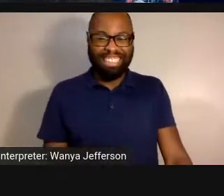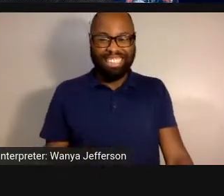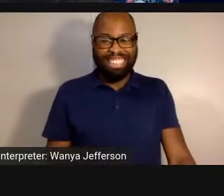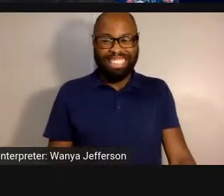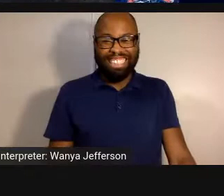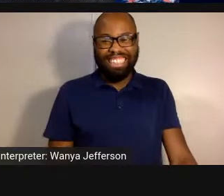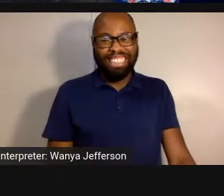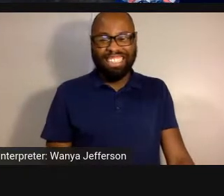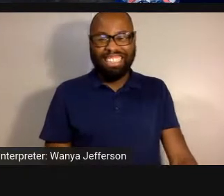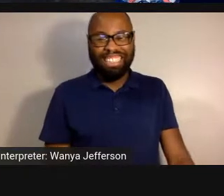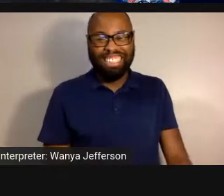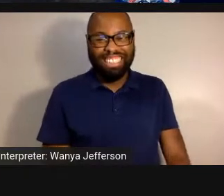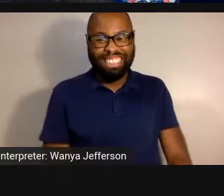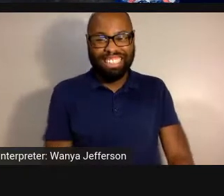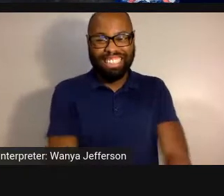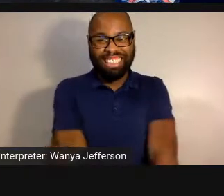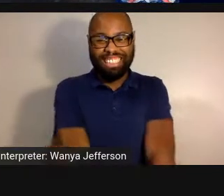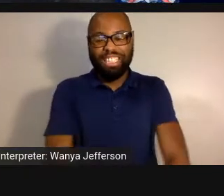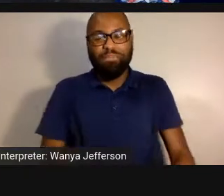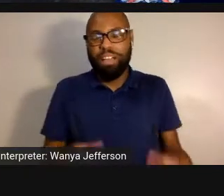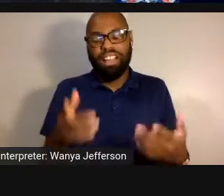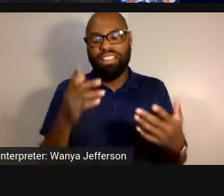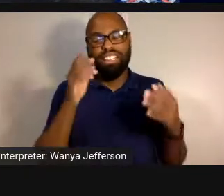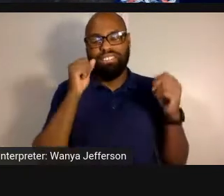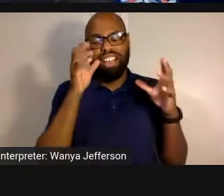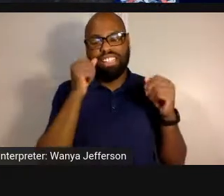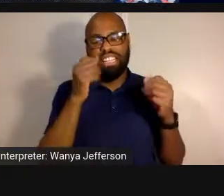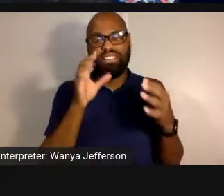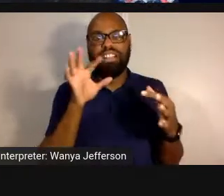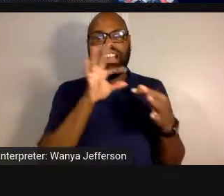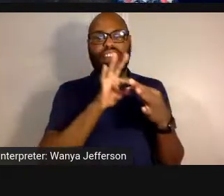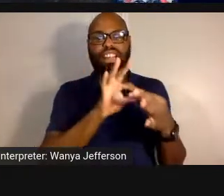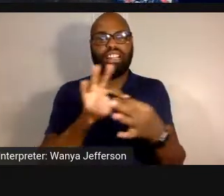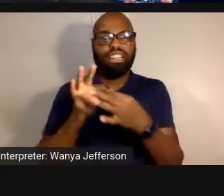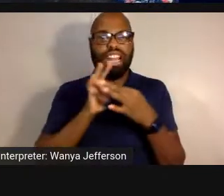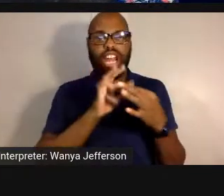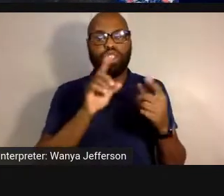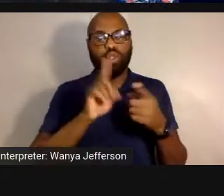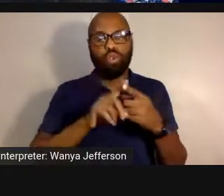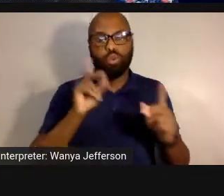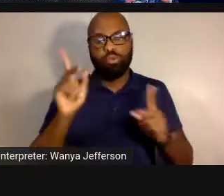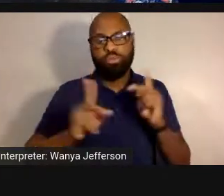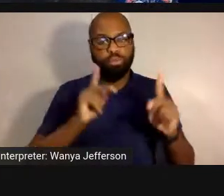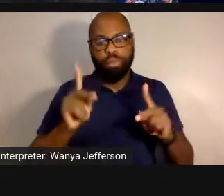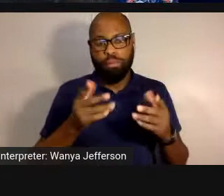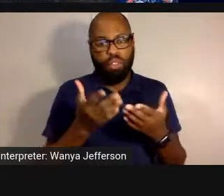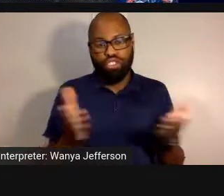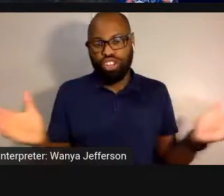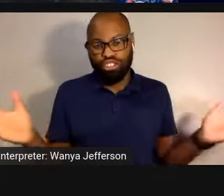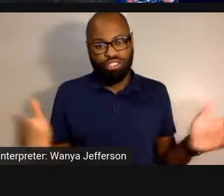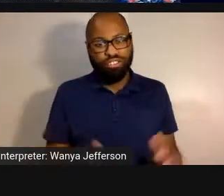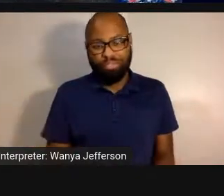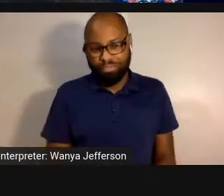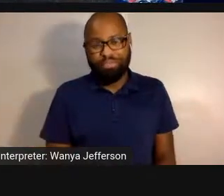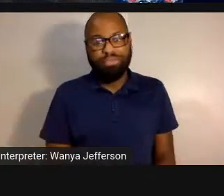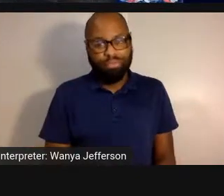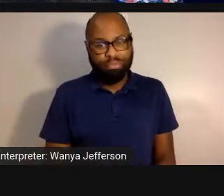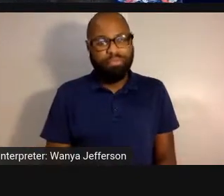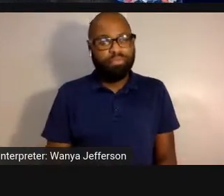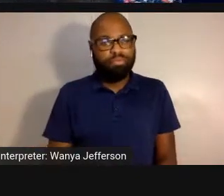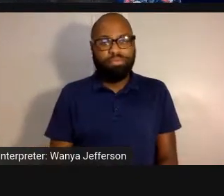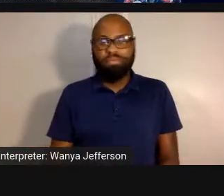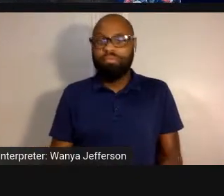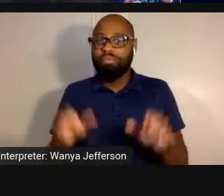But no, to just being able to connect to the human sense. Yeah, that's all. Well, it's good that, you know, it shows